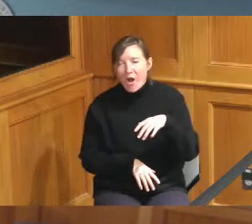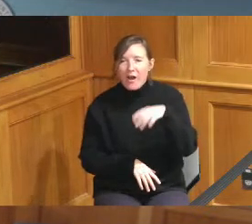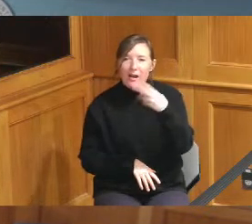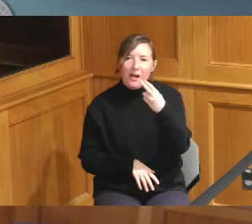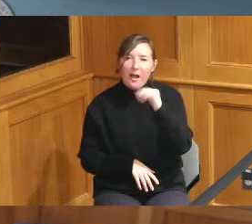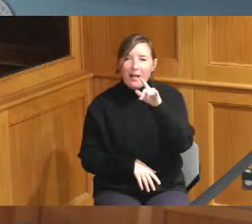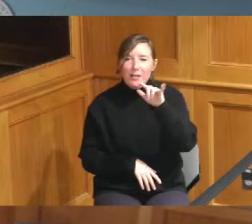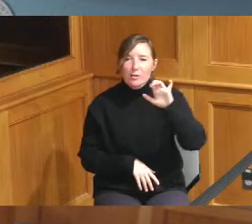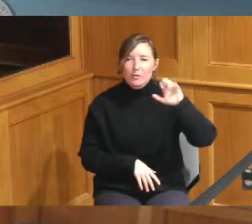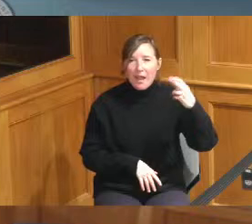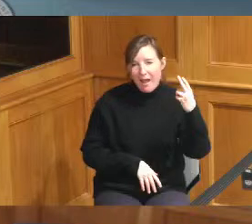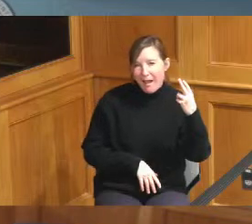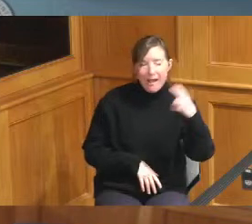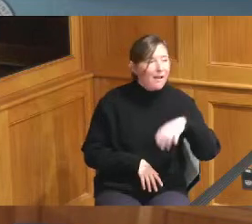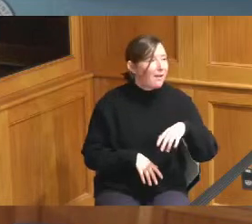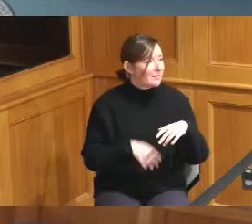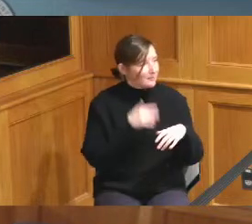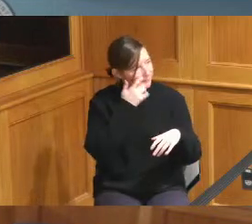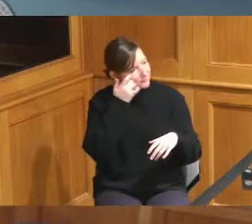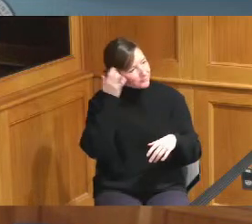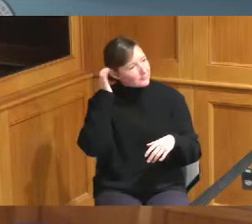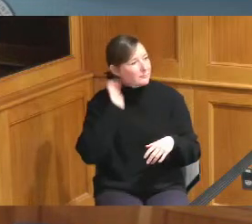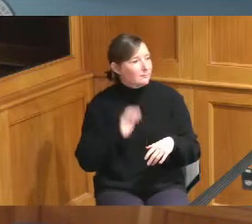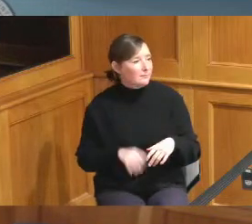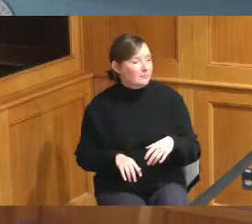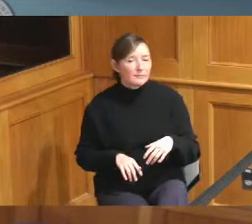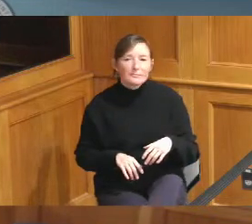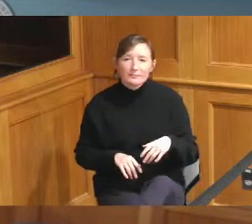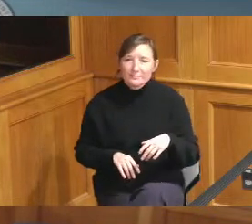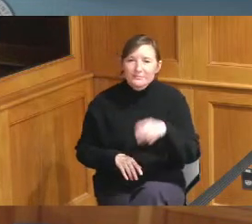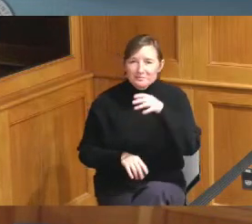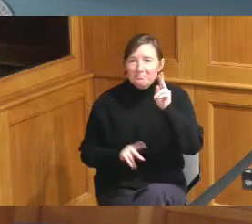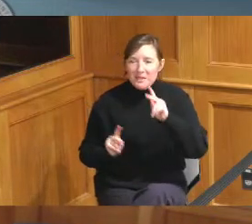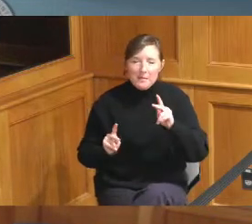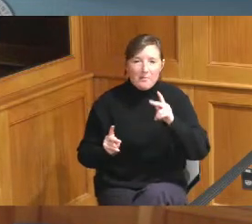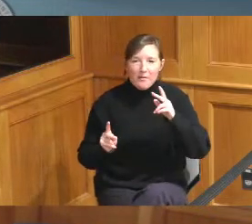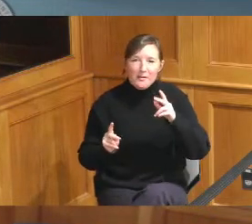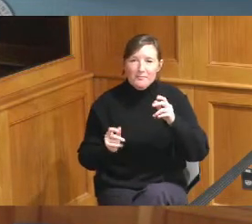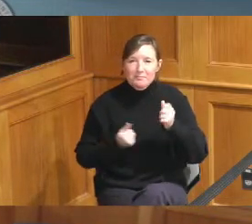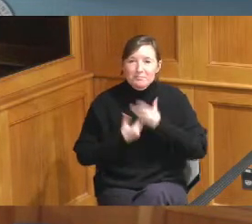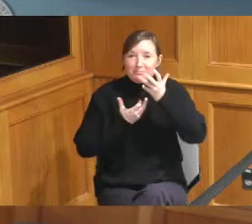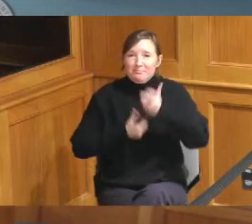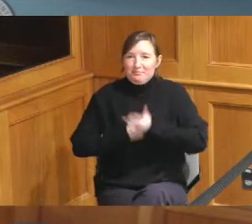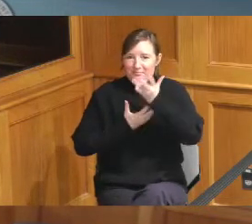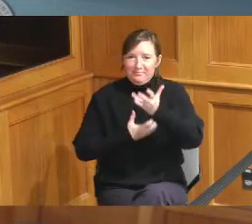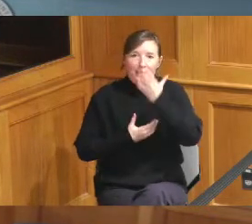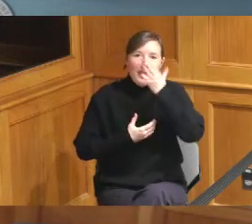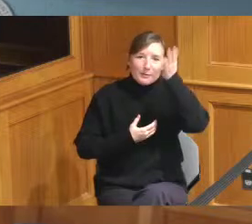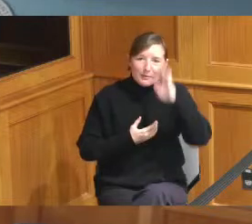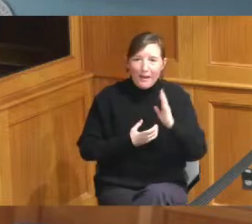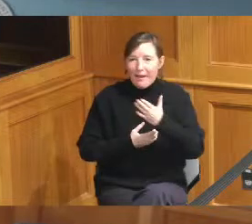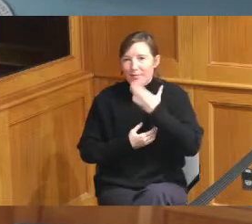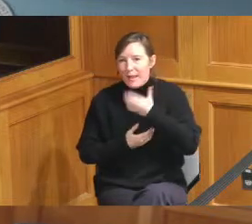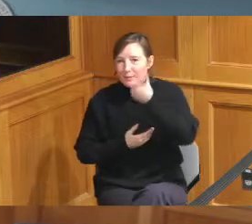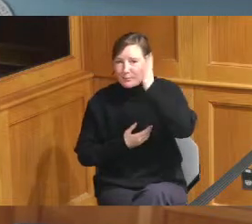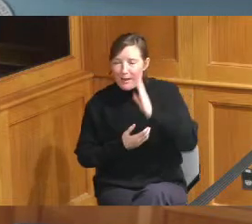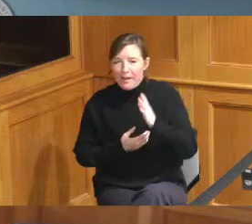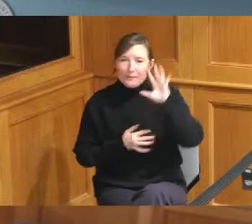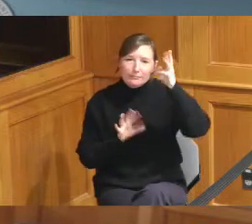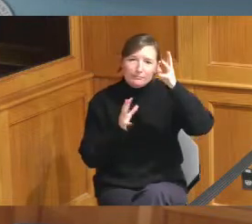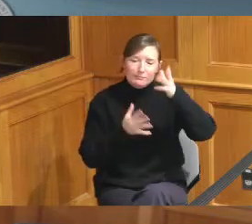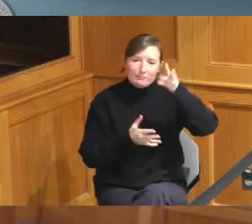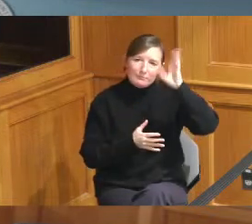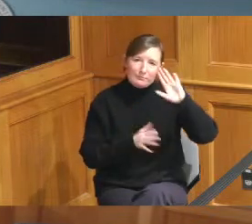Glory, glory. Glory, glory. Thank you. Hallelujah. Can I just say one